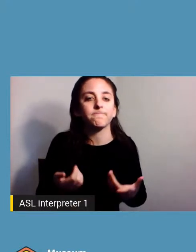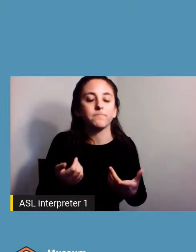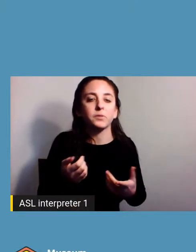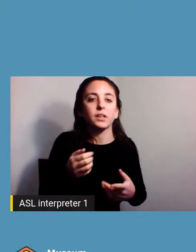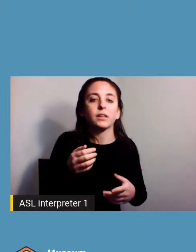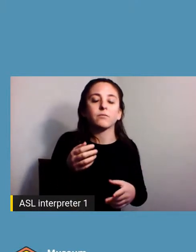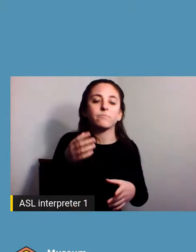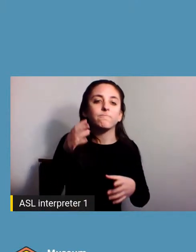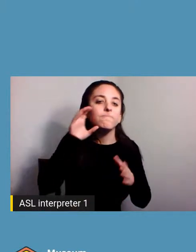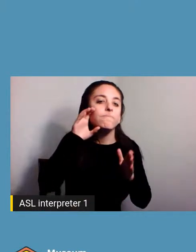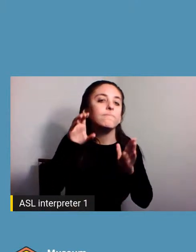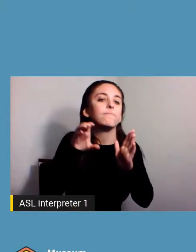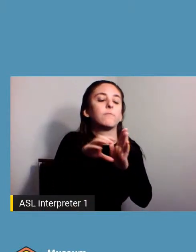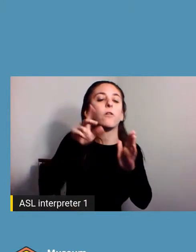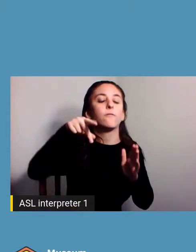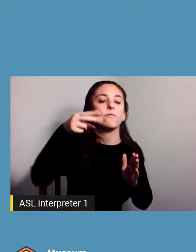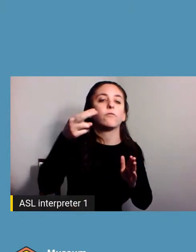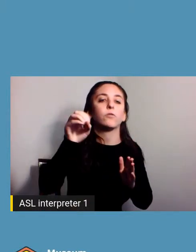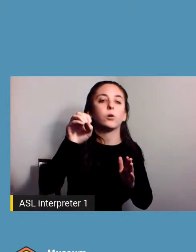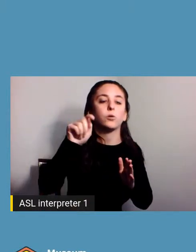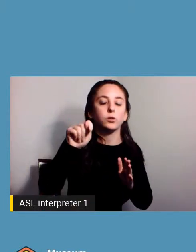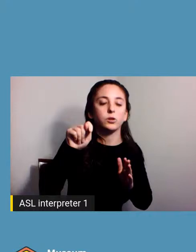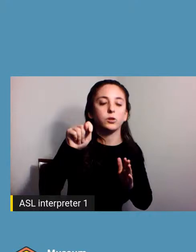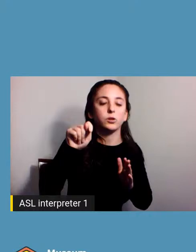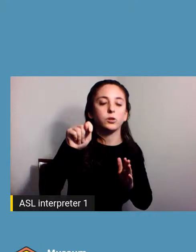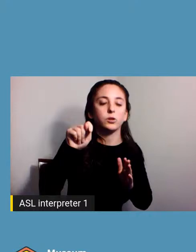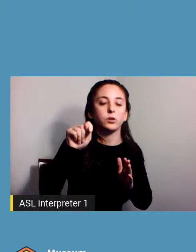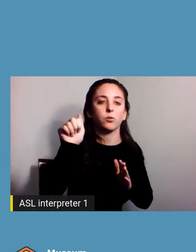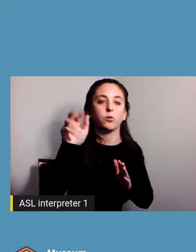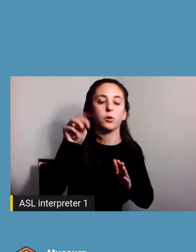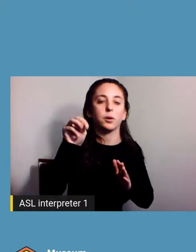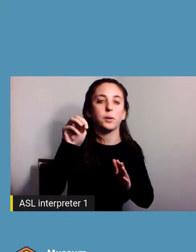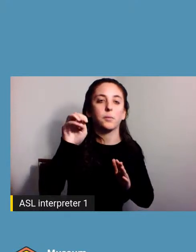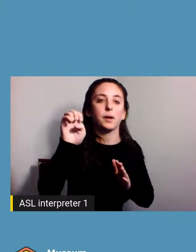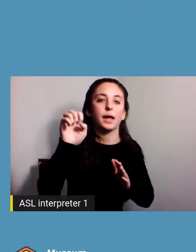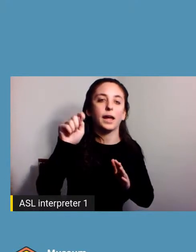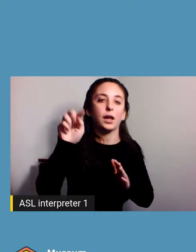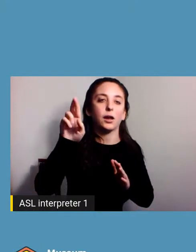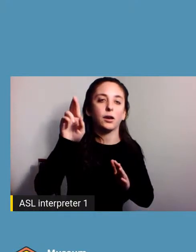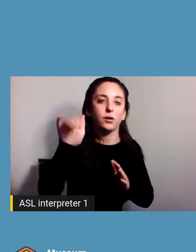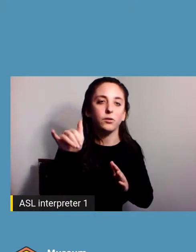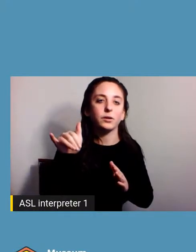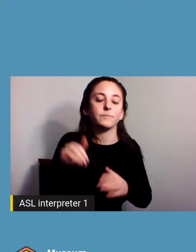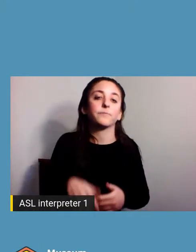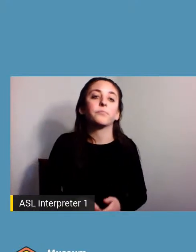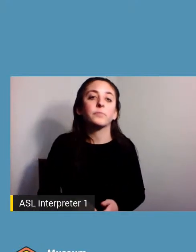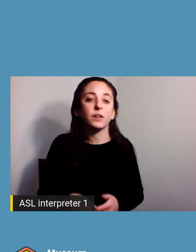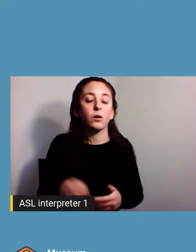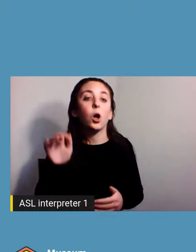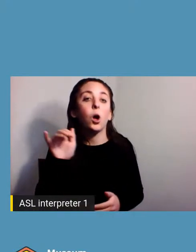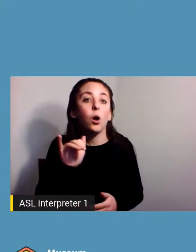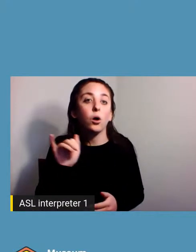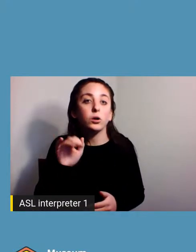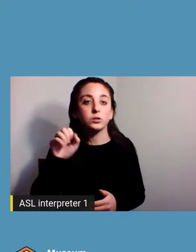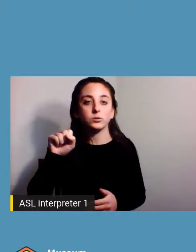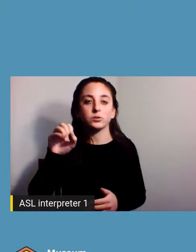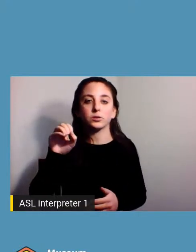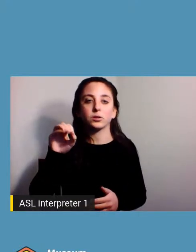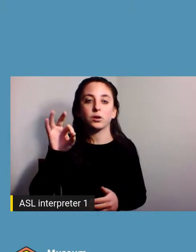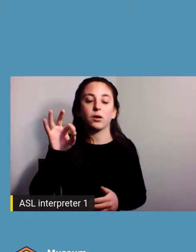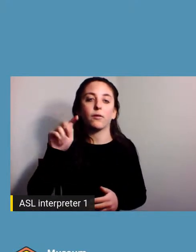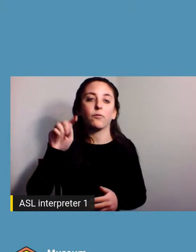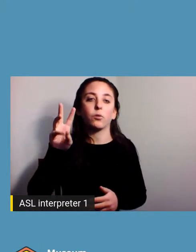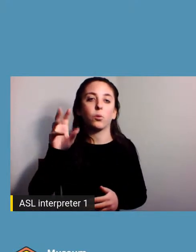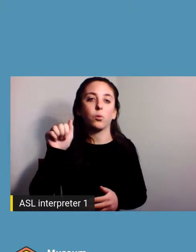and photogrammetry. She also leads CHI's software development activities. Carla spent 20 years in the